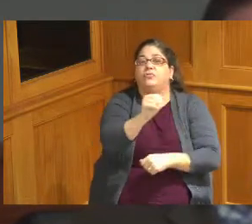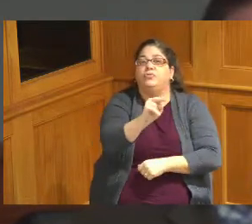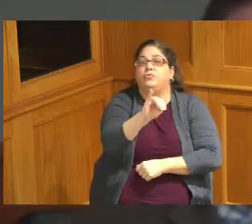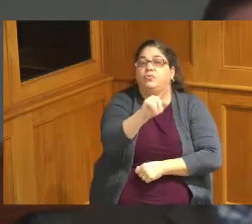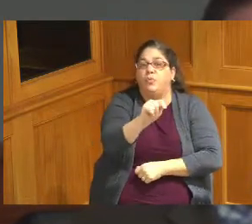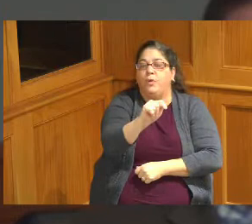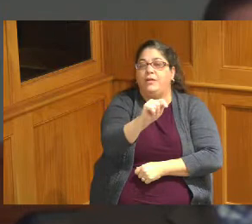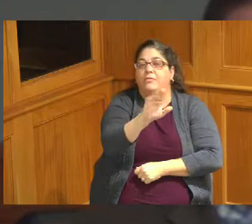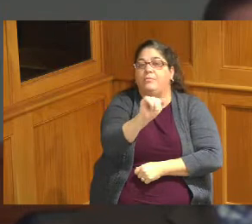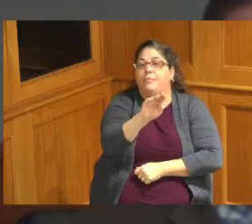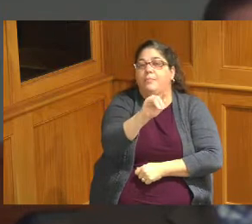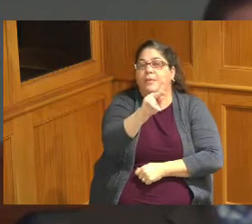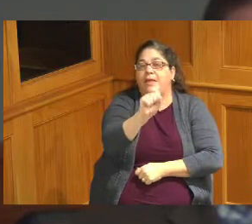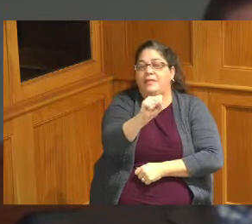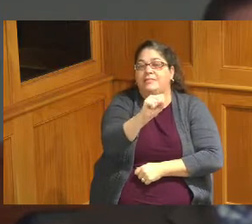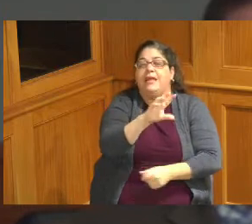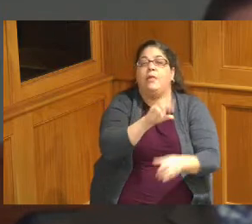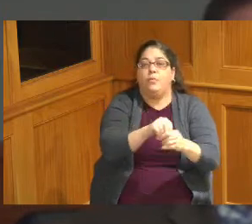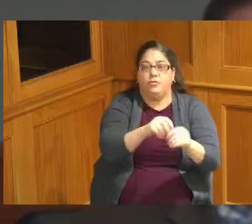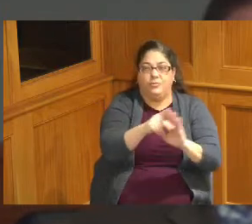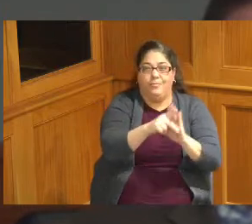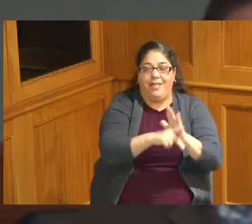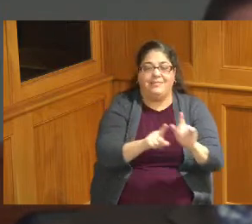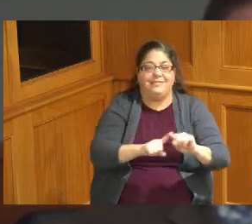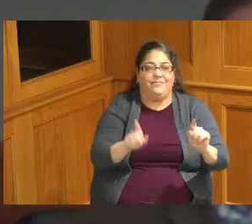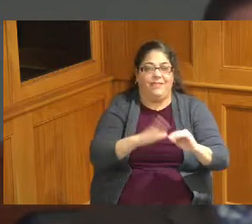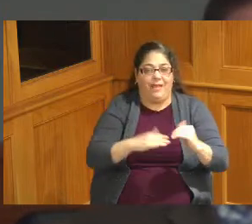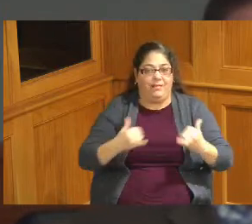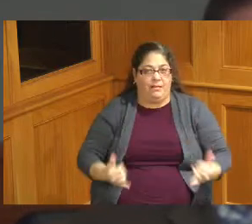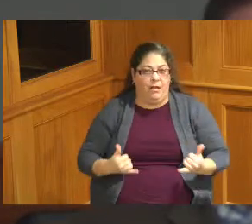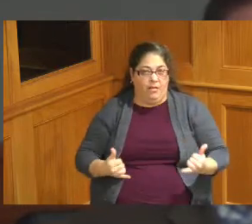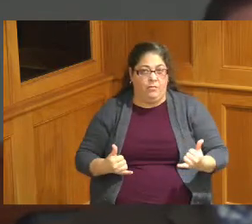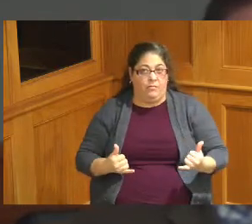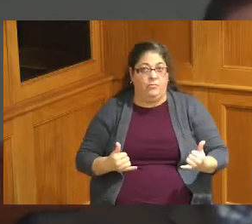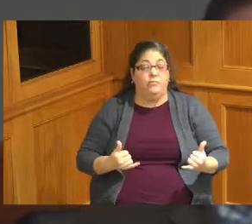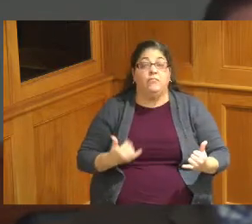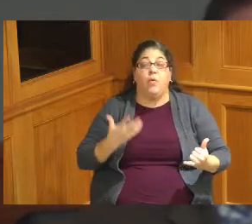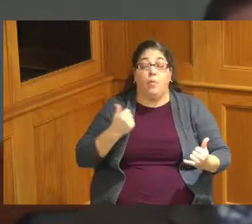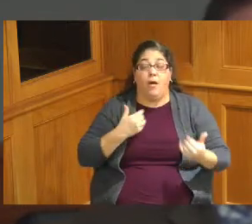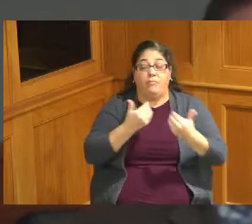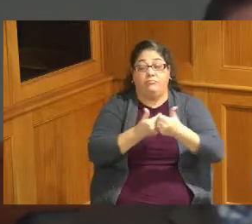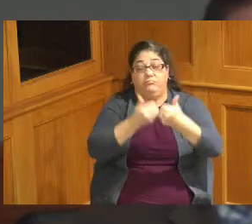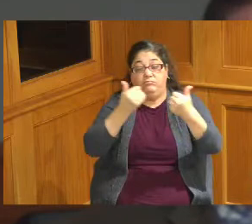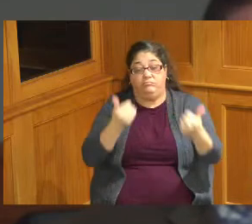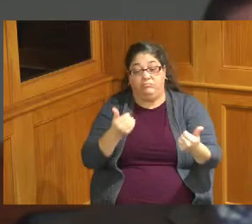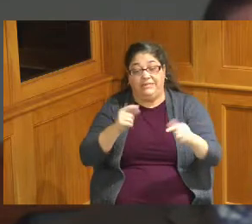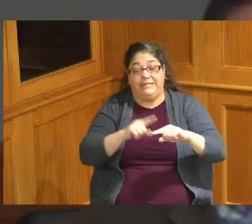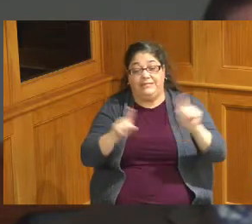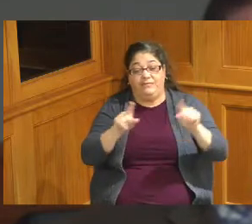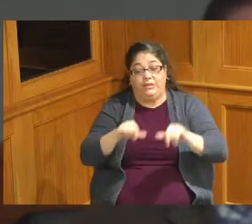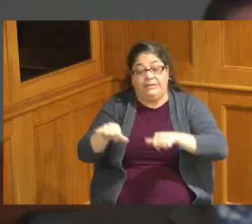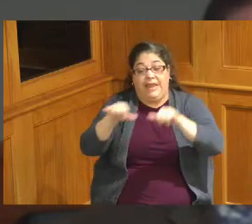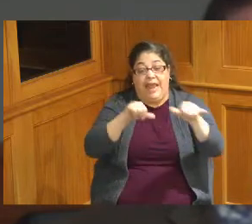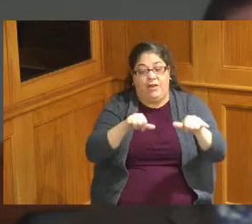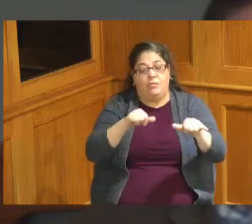policy, which is different than what we have right now. So if we want that to be different and reflect a different standard, that's something we'll have to talk